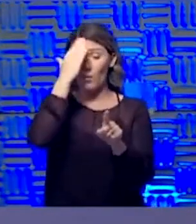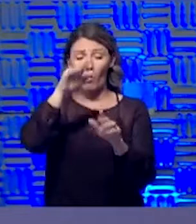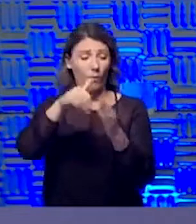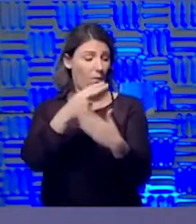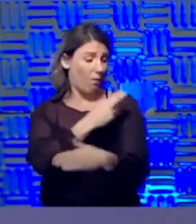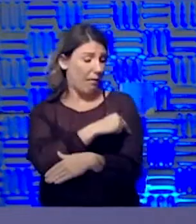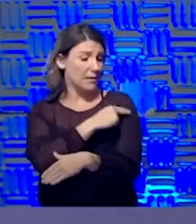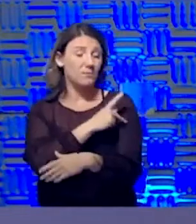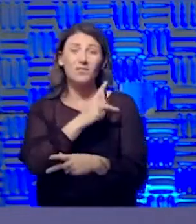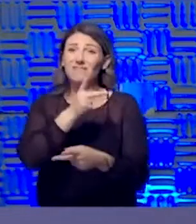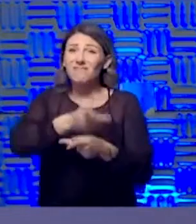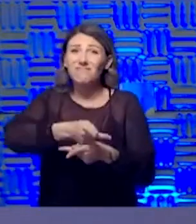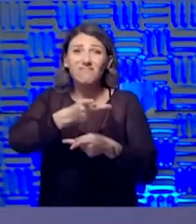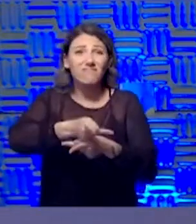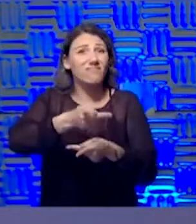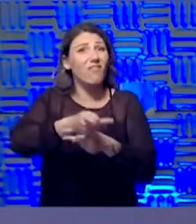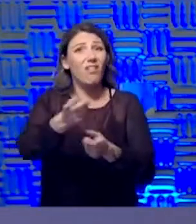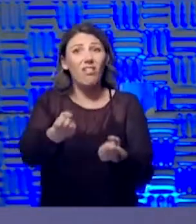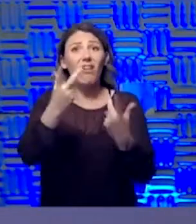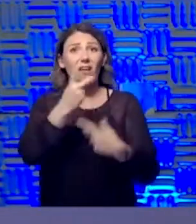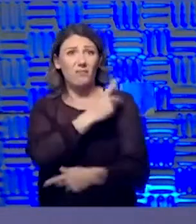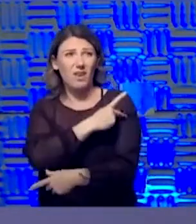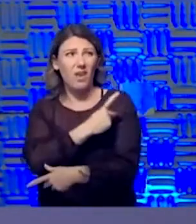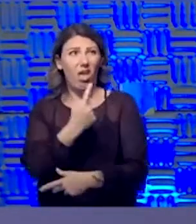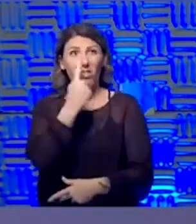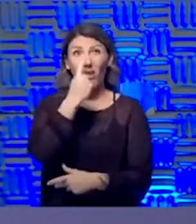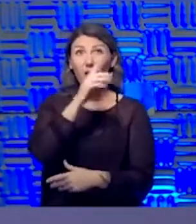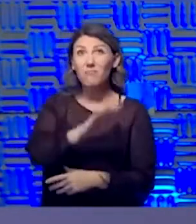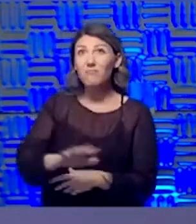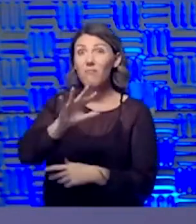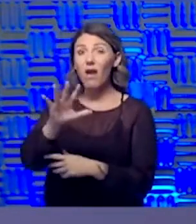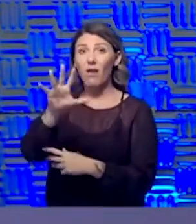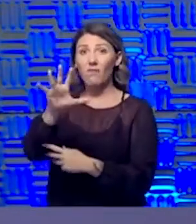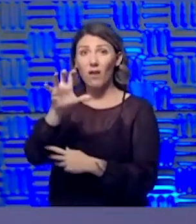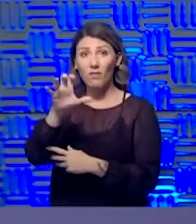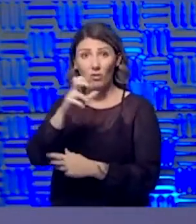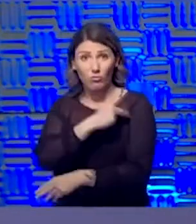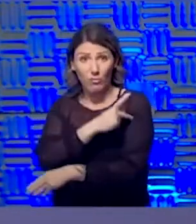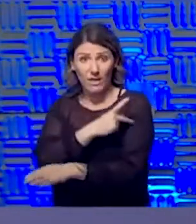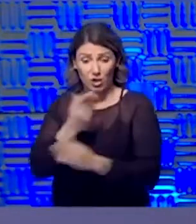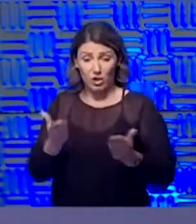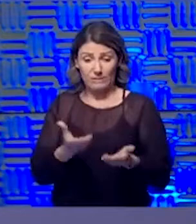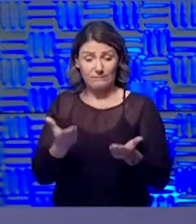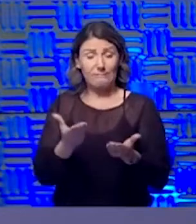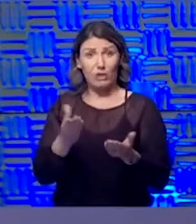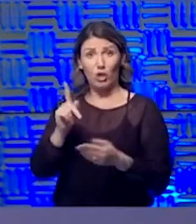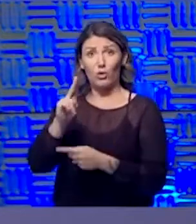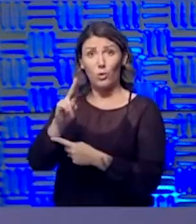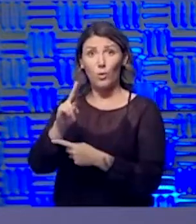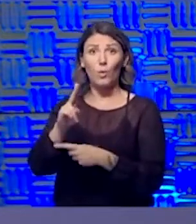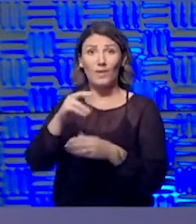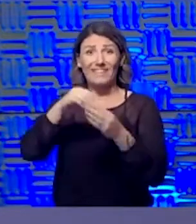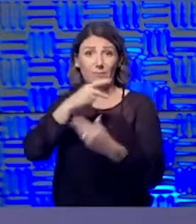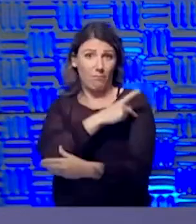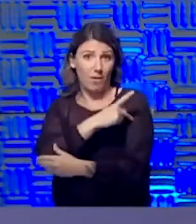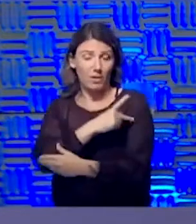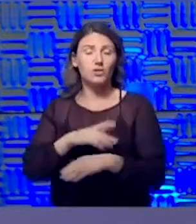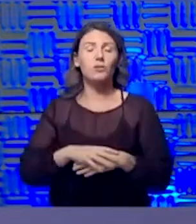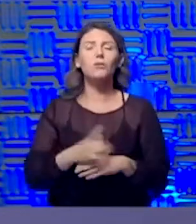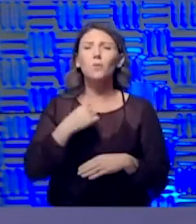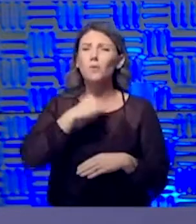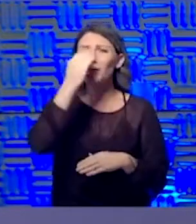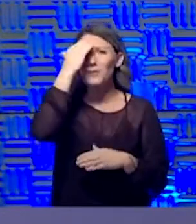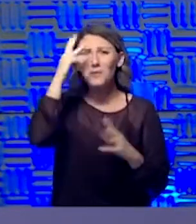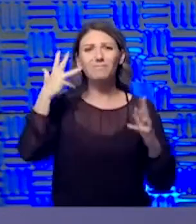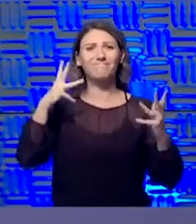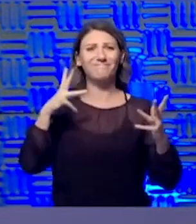taking care of a lot of patients. I think we have about 500 patients on this campus on the inpatient side. So we know how to be safe,